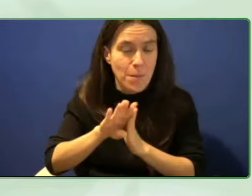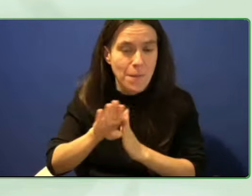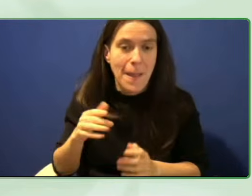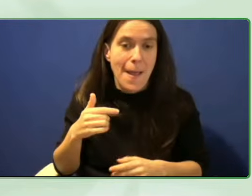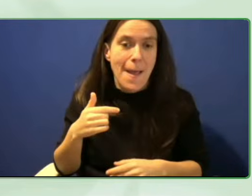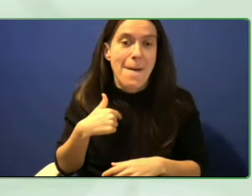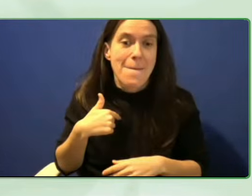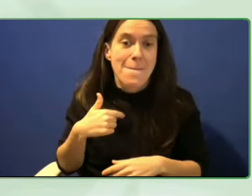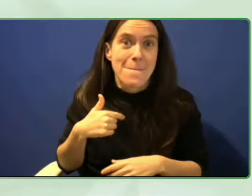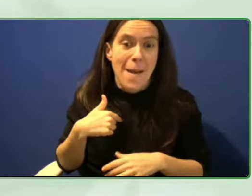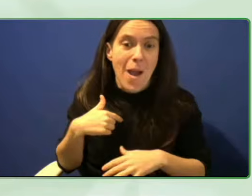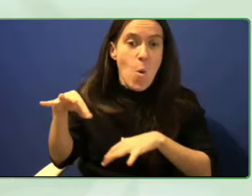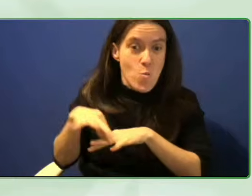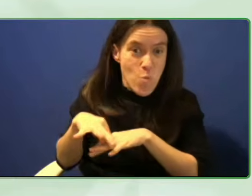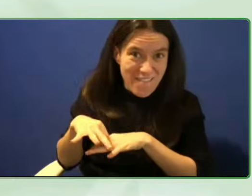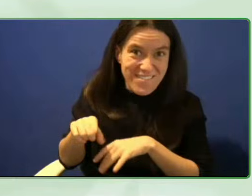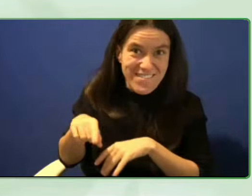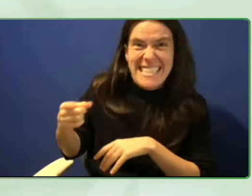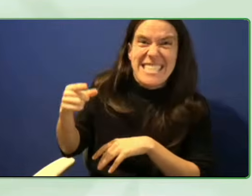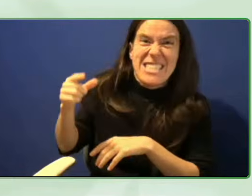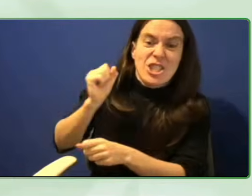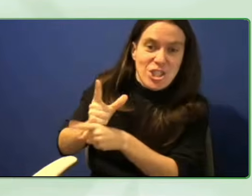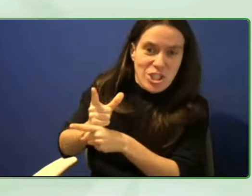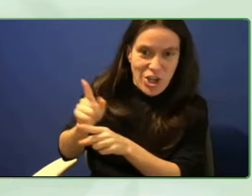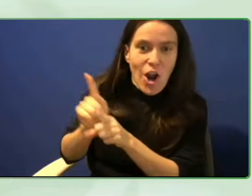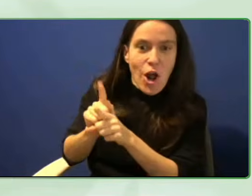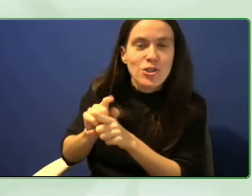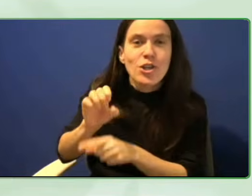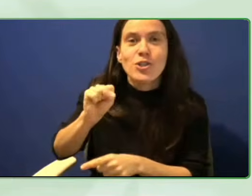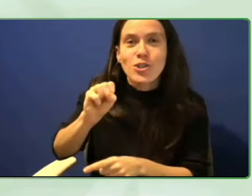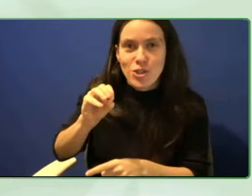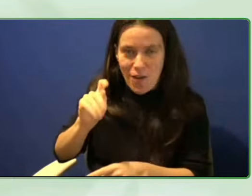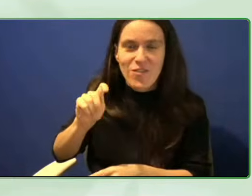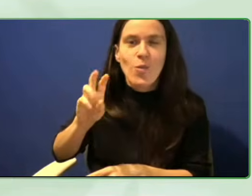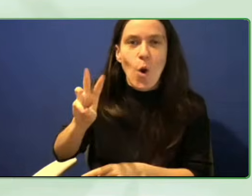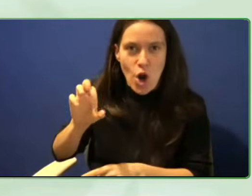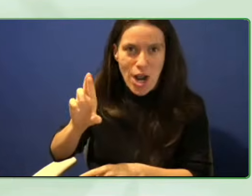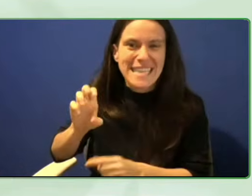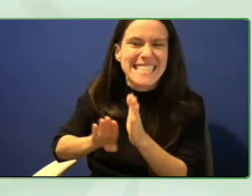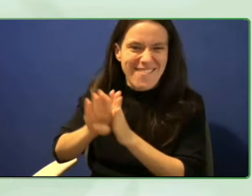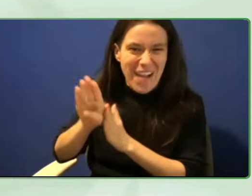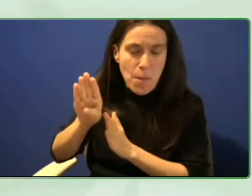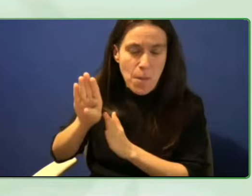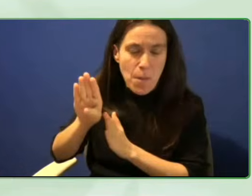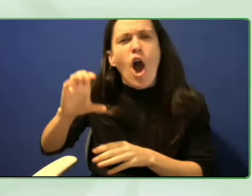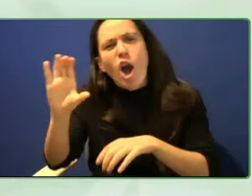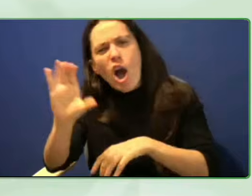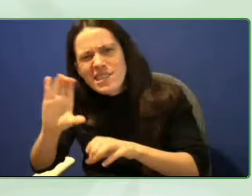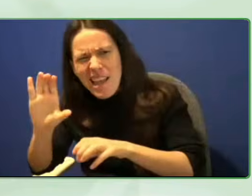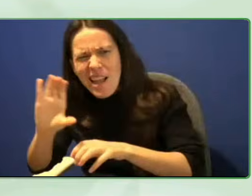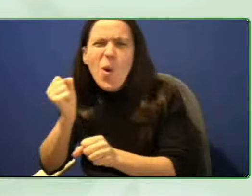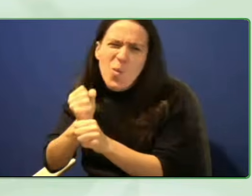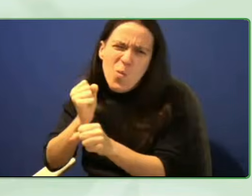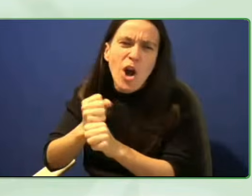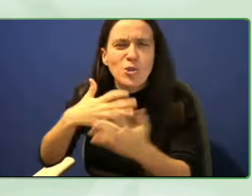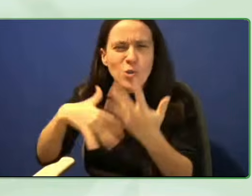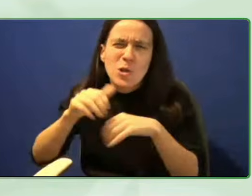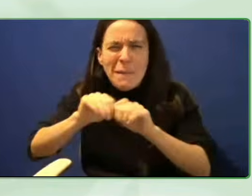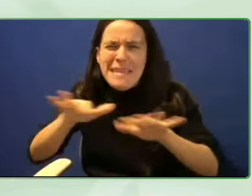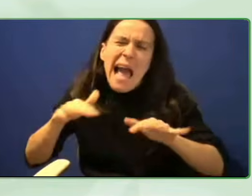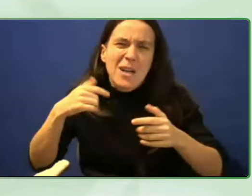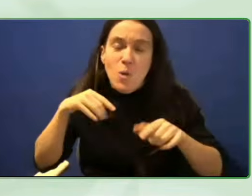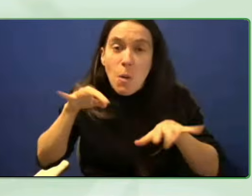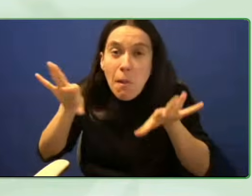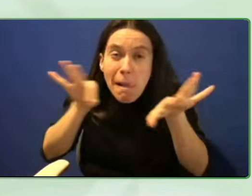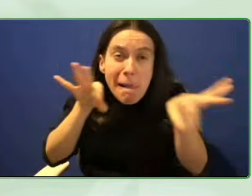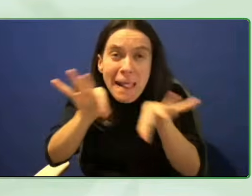software developer, and then also their cousin works in social media and marketing. So we kind of assembled a little small team,